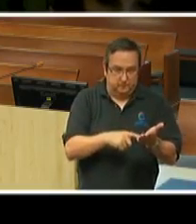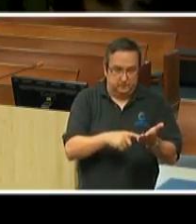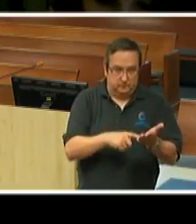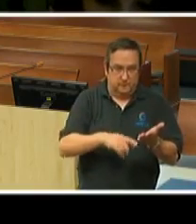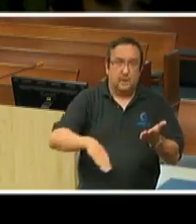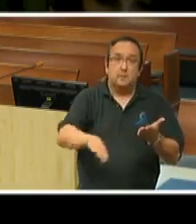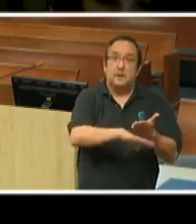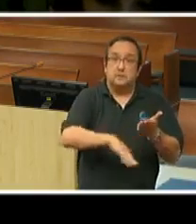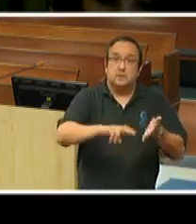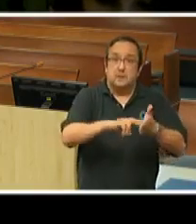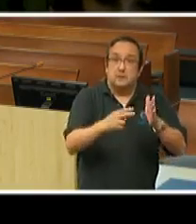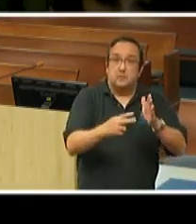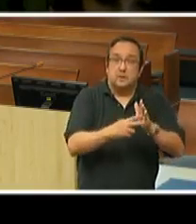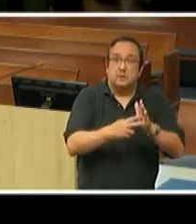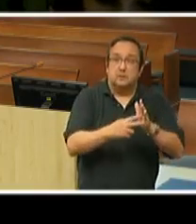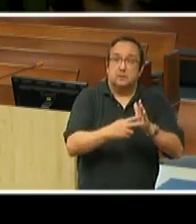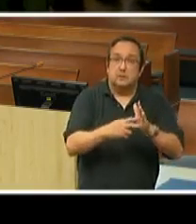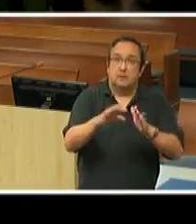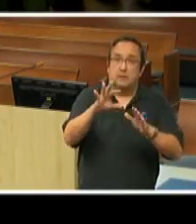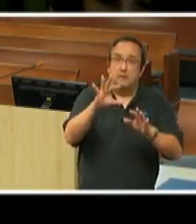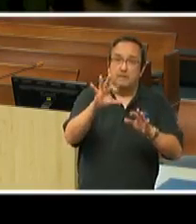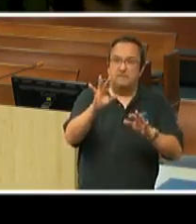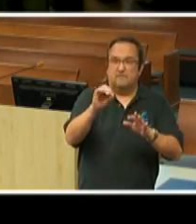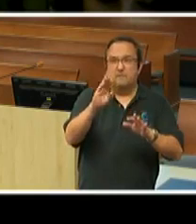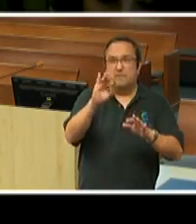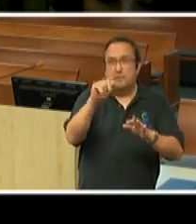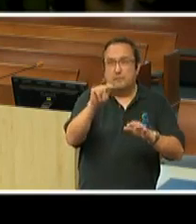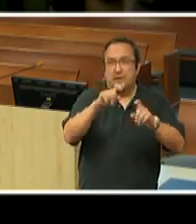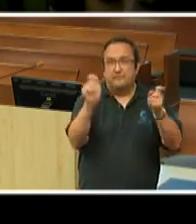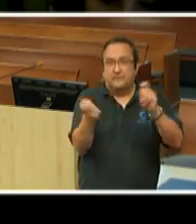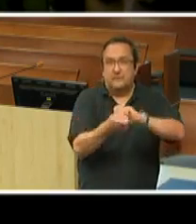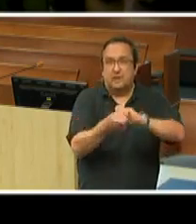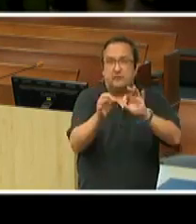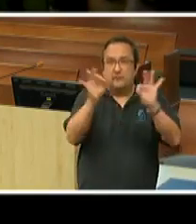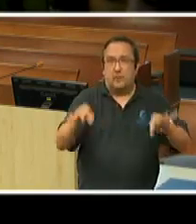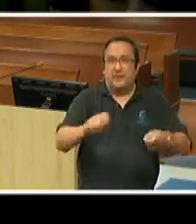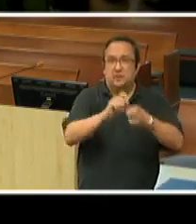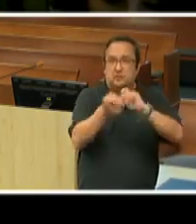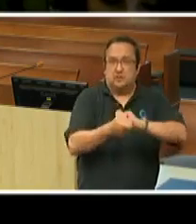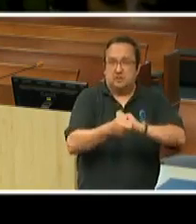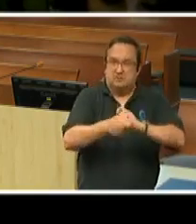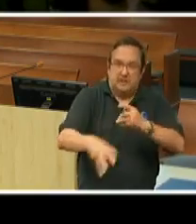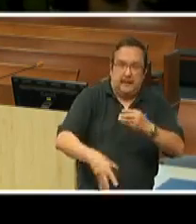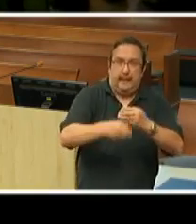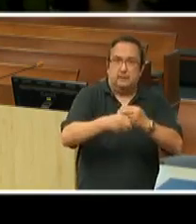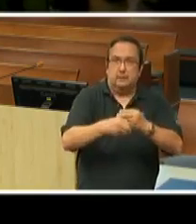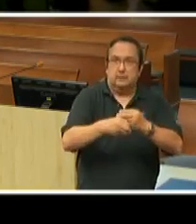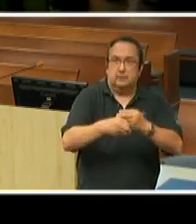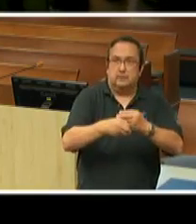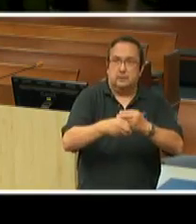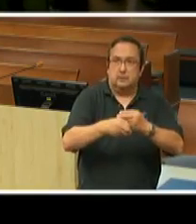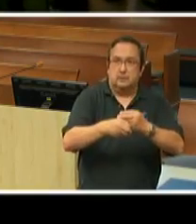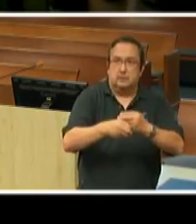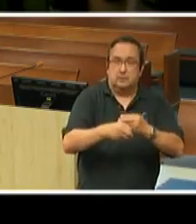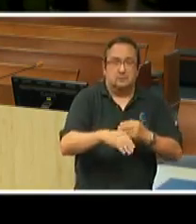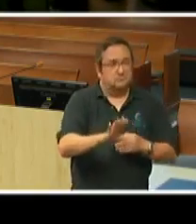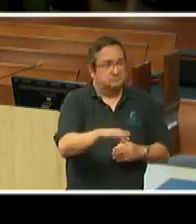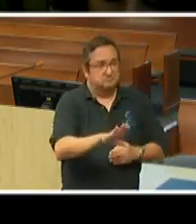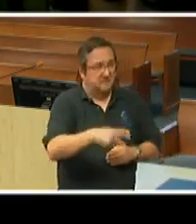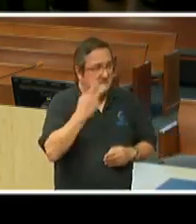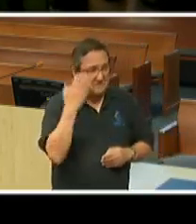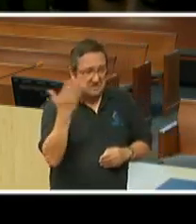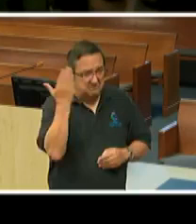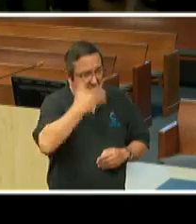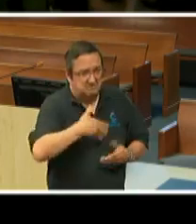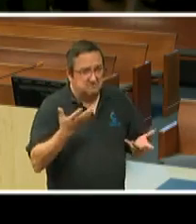it's mostly some formatting changes and some just adding. So I haven't seen that document, I